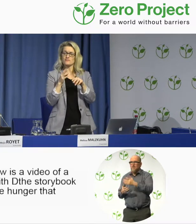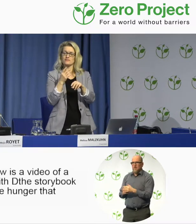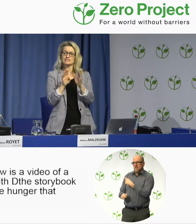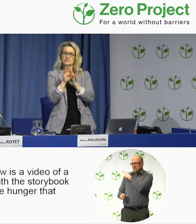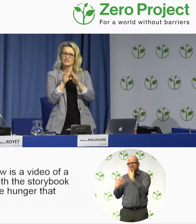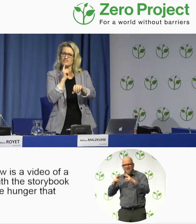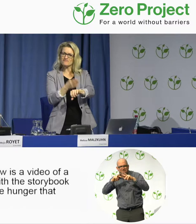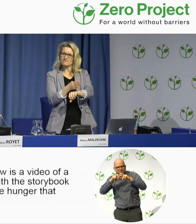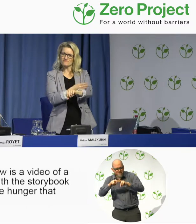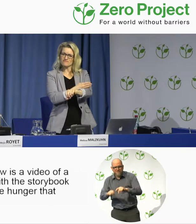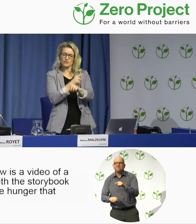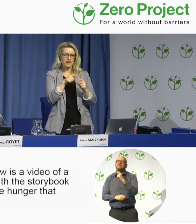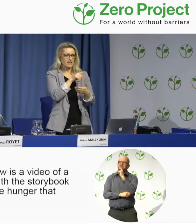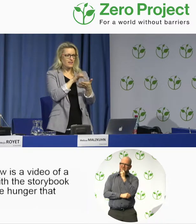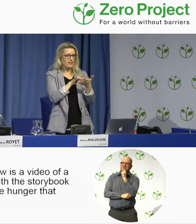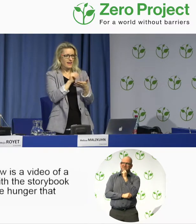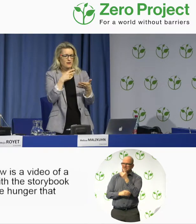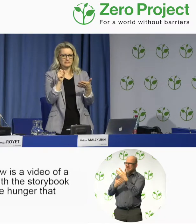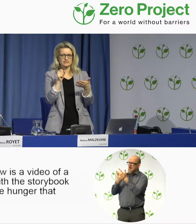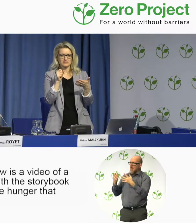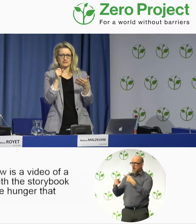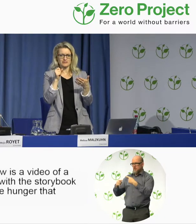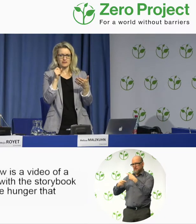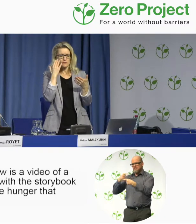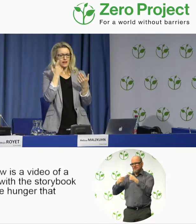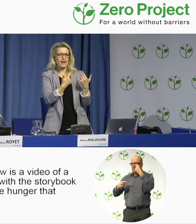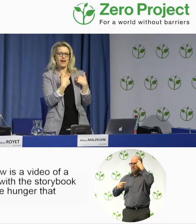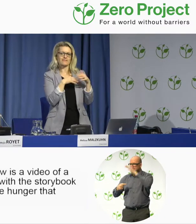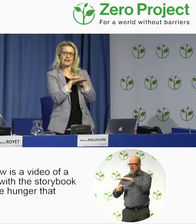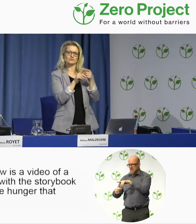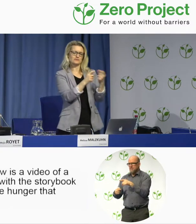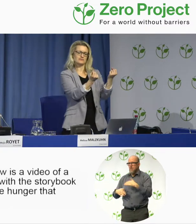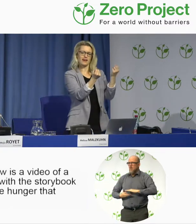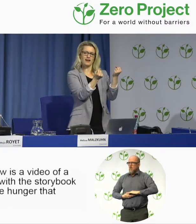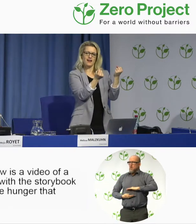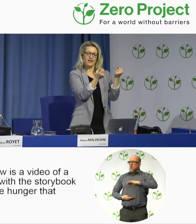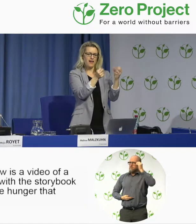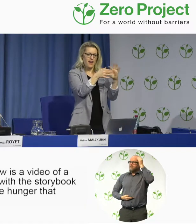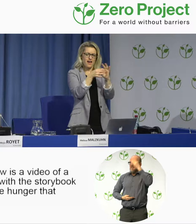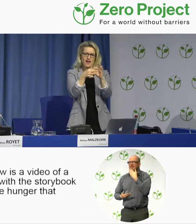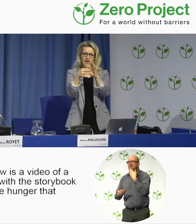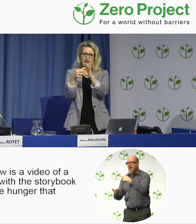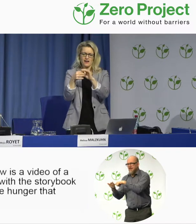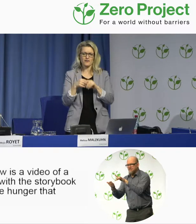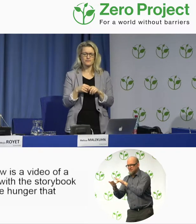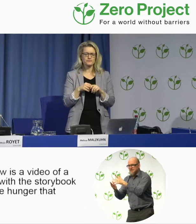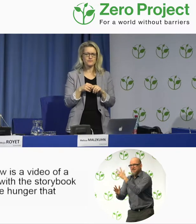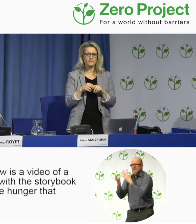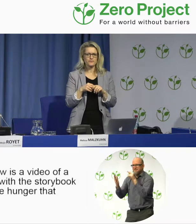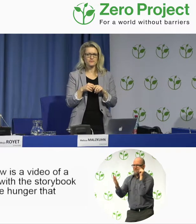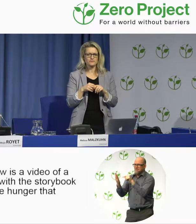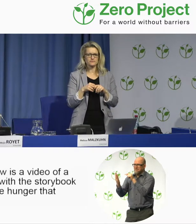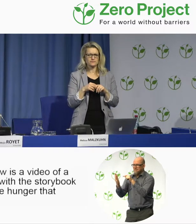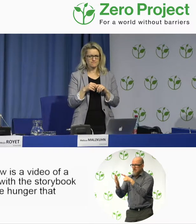According to our assessments, what we have found is that they do gain in their vocabulary scores after using the apps, because they have